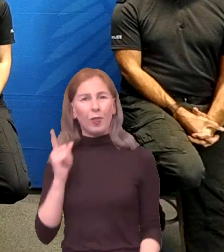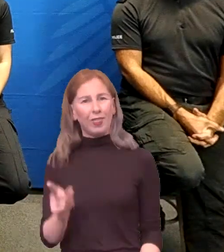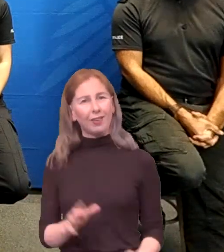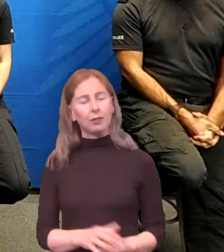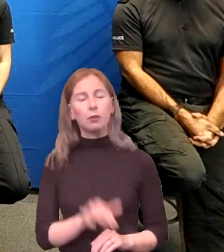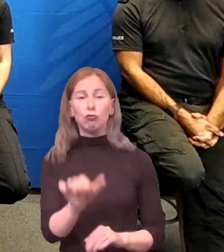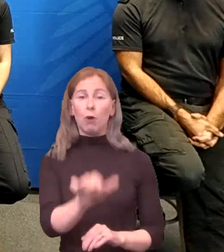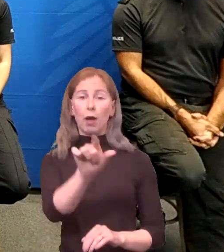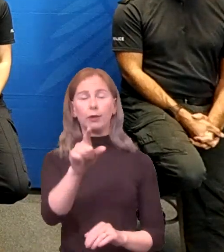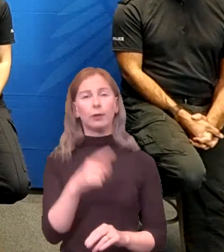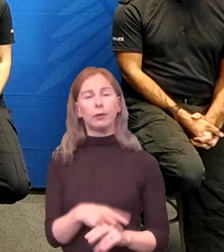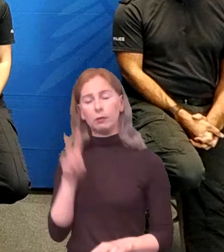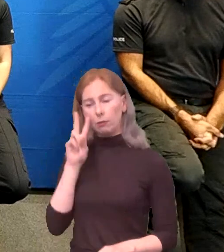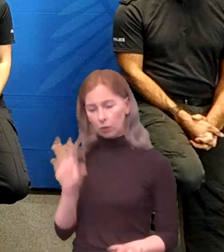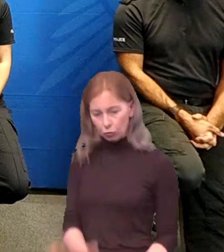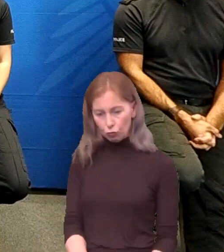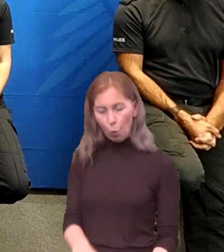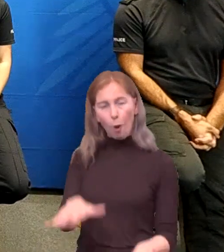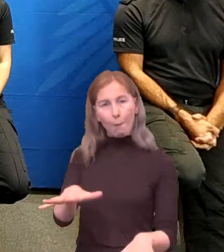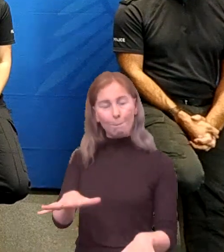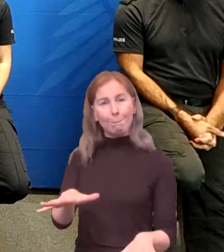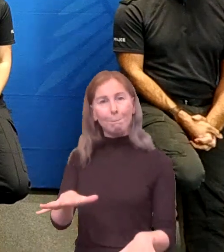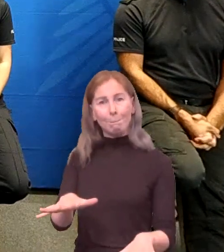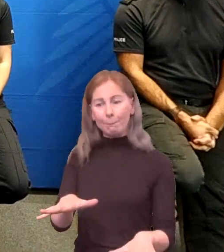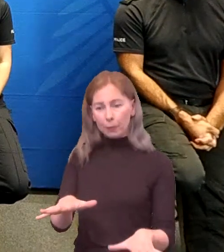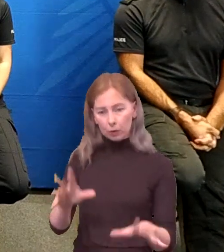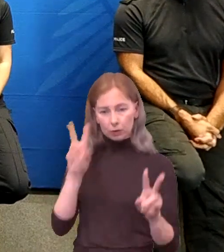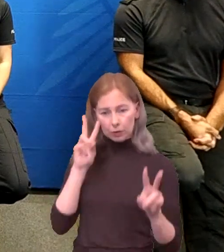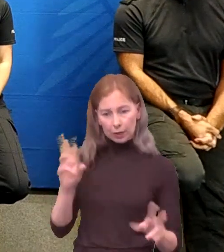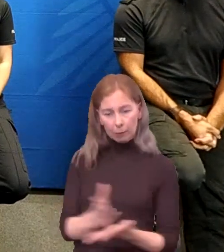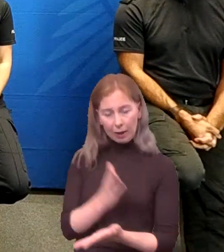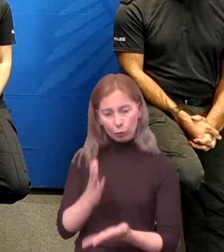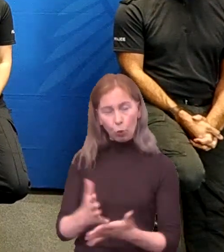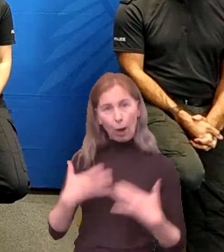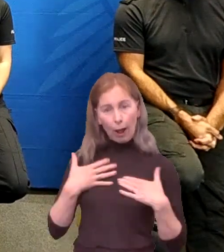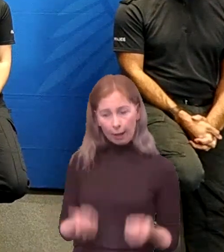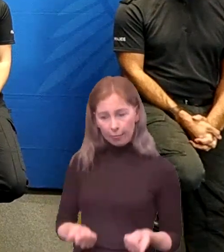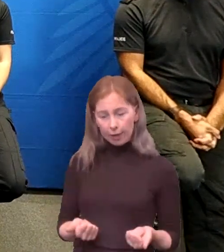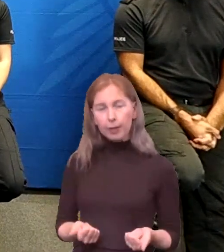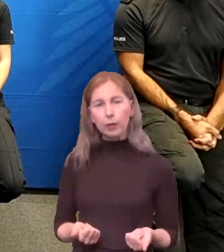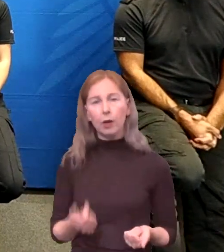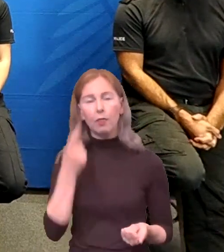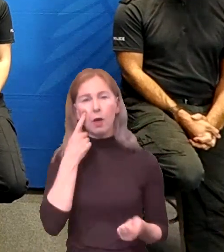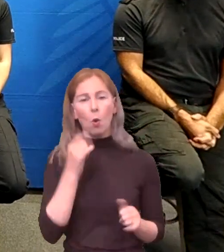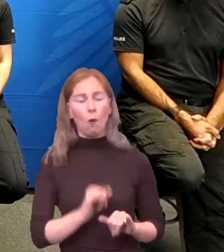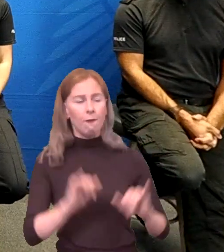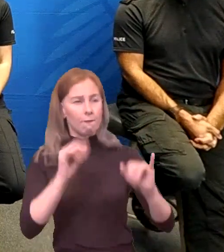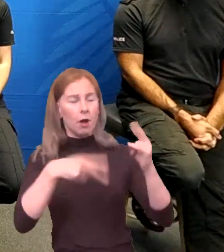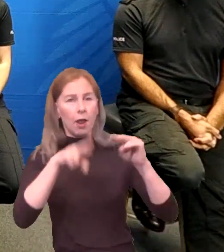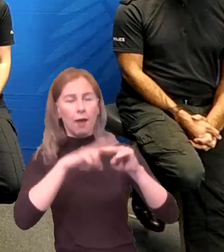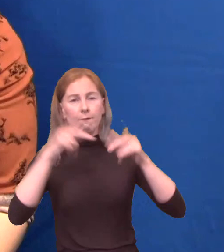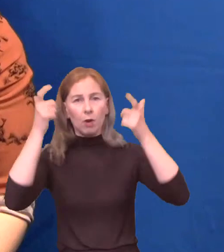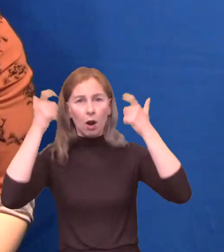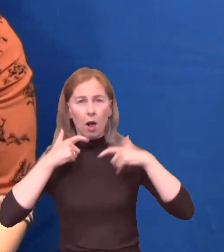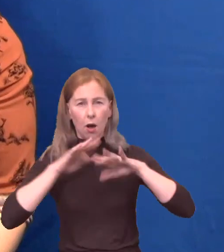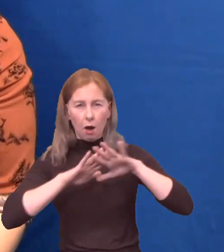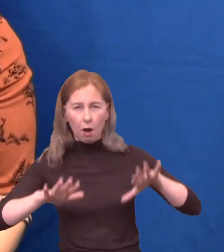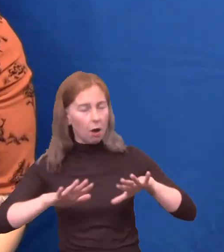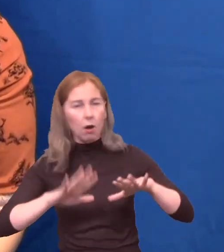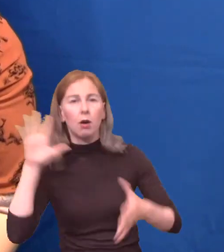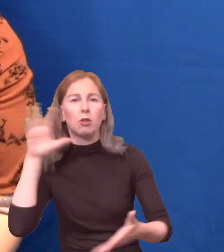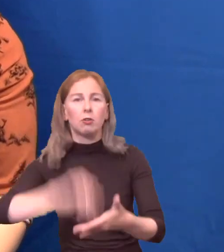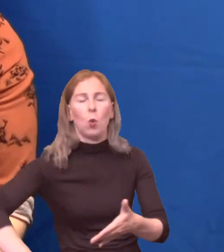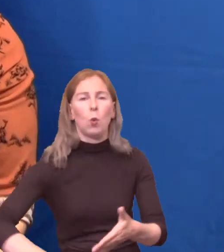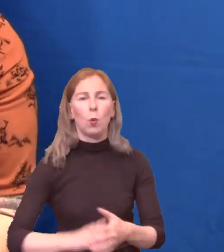working animals, you have that attachment to them and want to sort of, it's horrible to think that they've been taken unlawfully. We do have a few